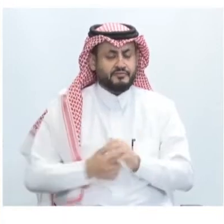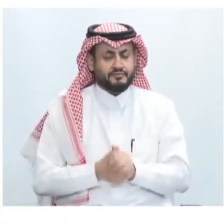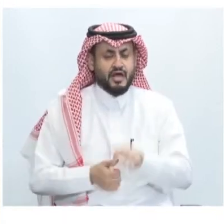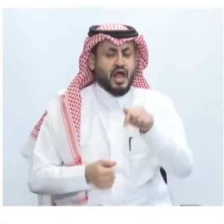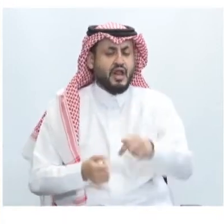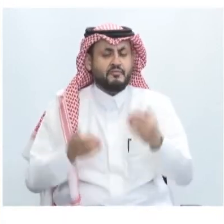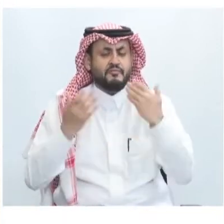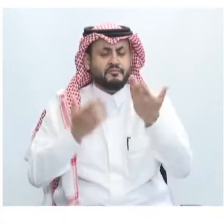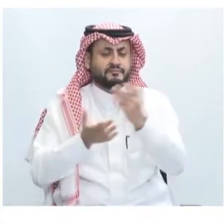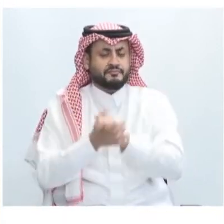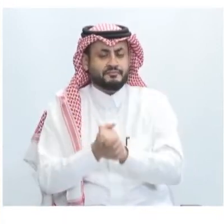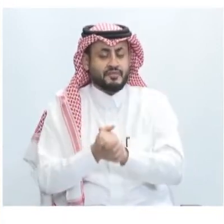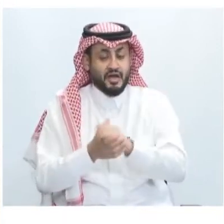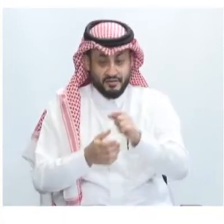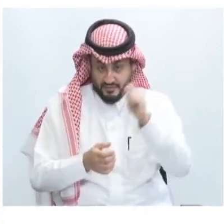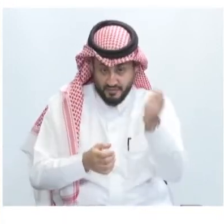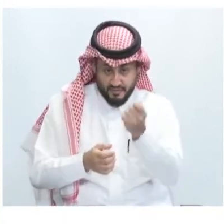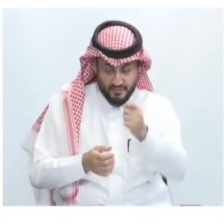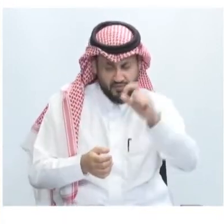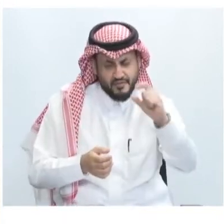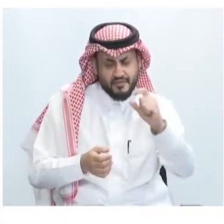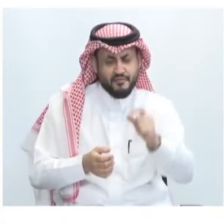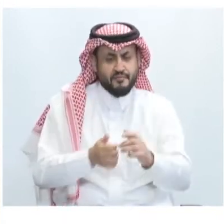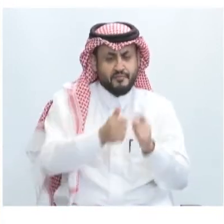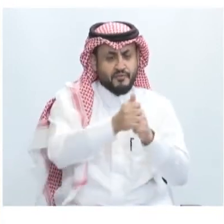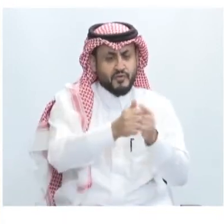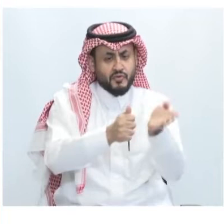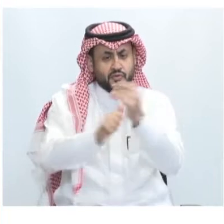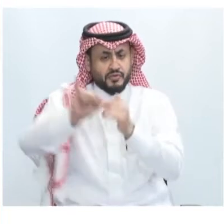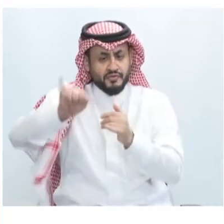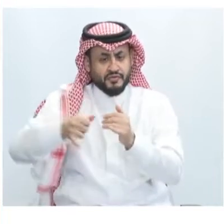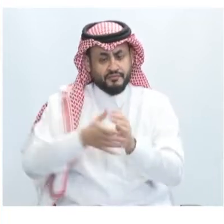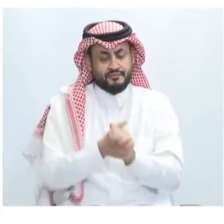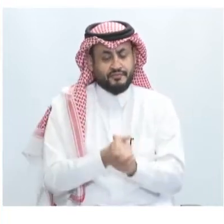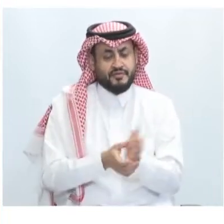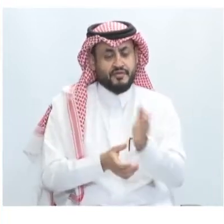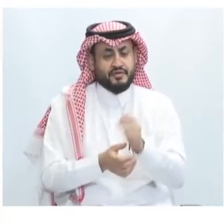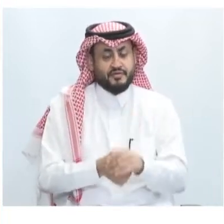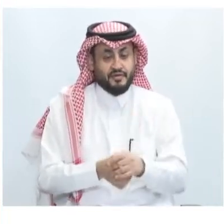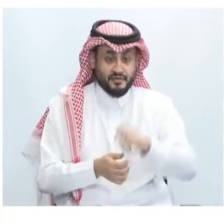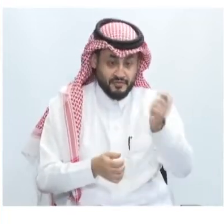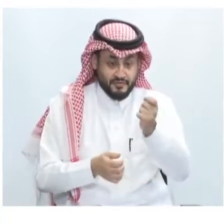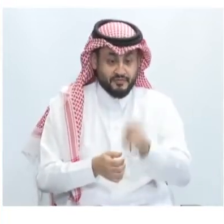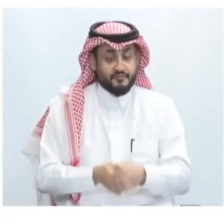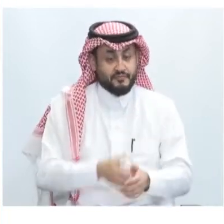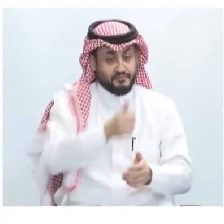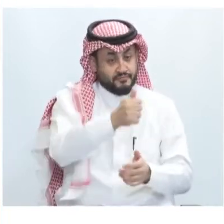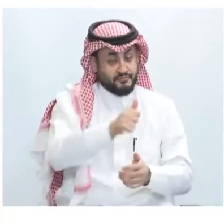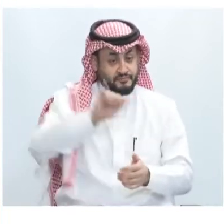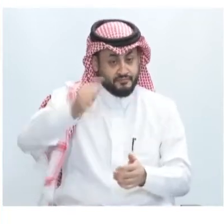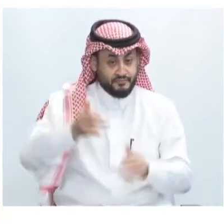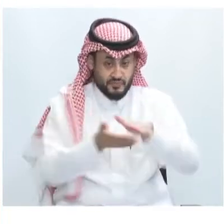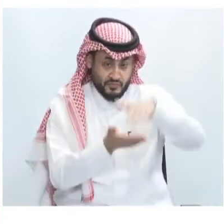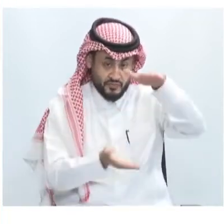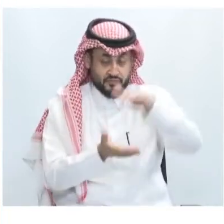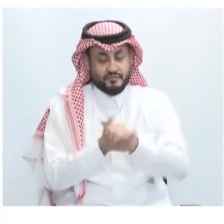will learn to write small letters from A to J and write capital letters from